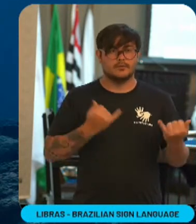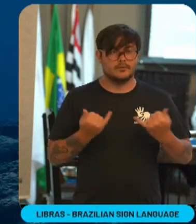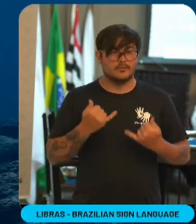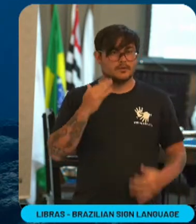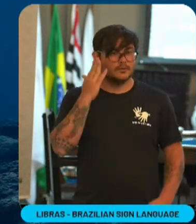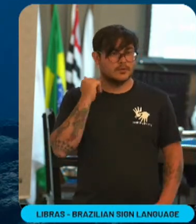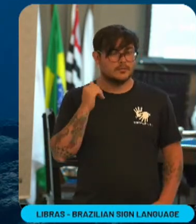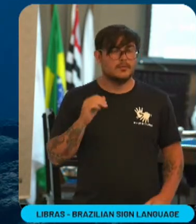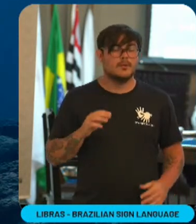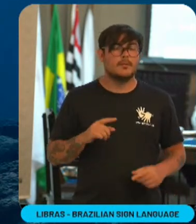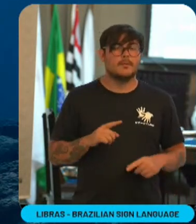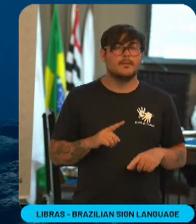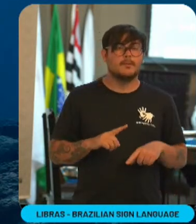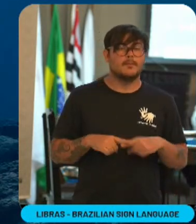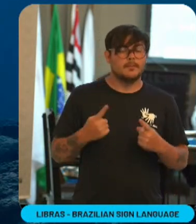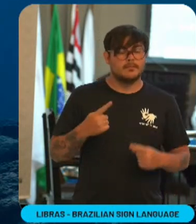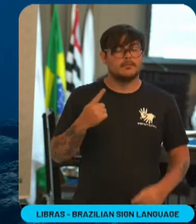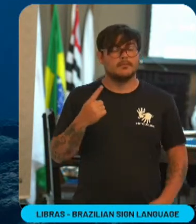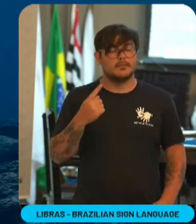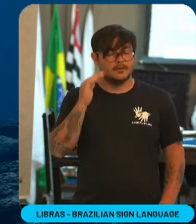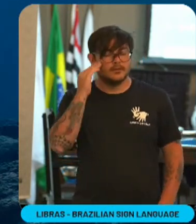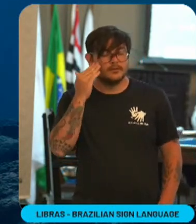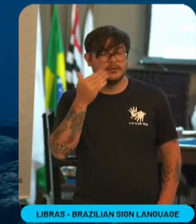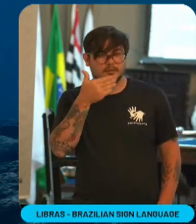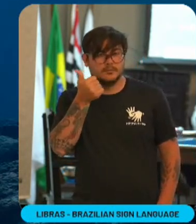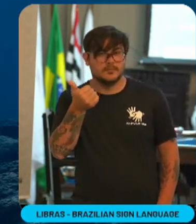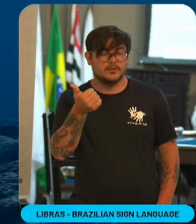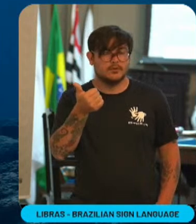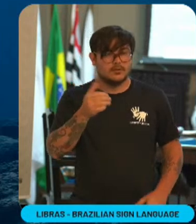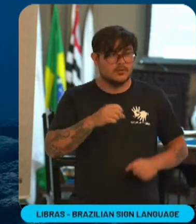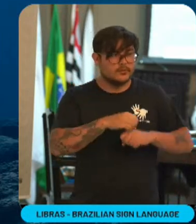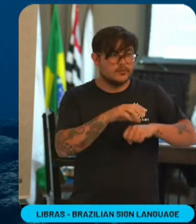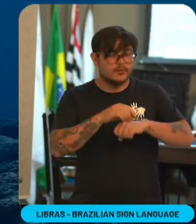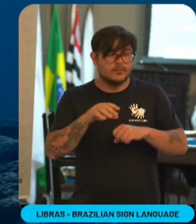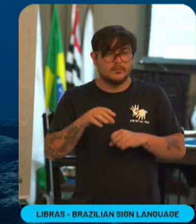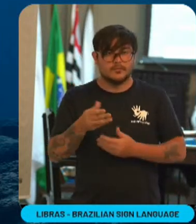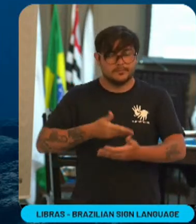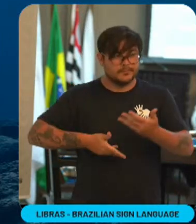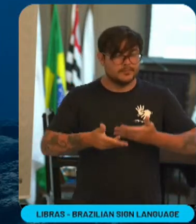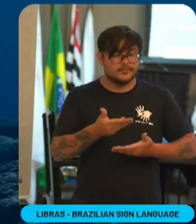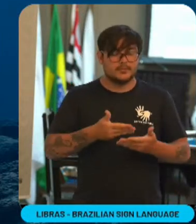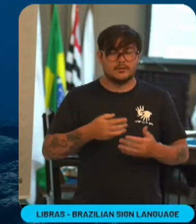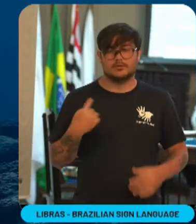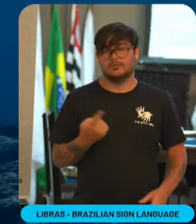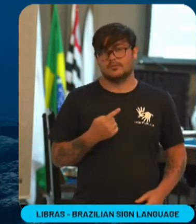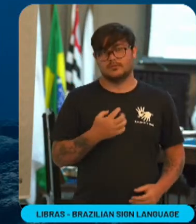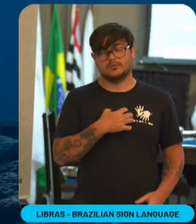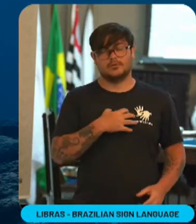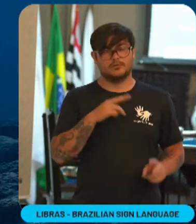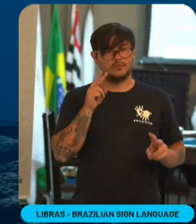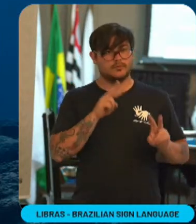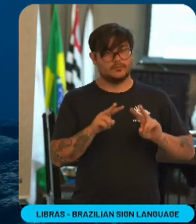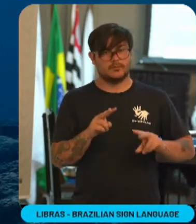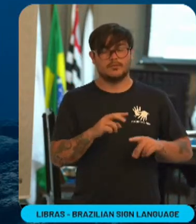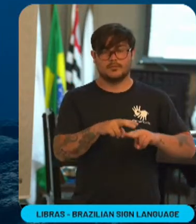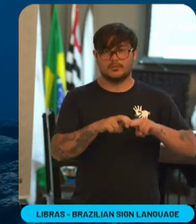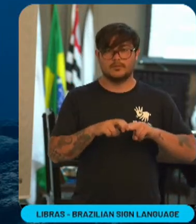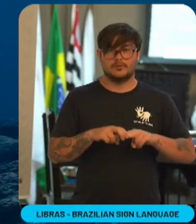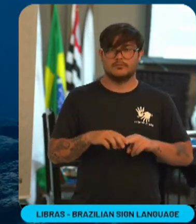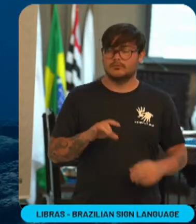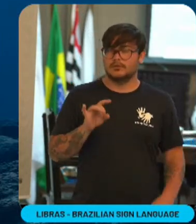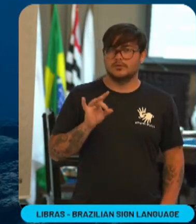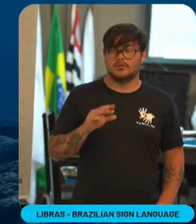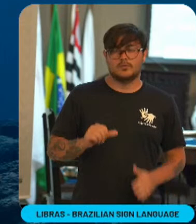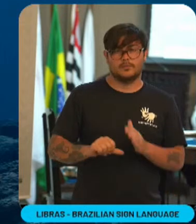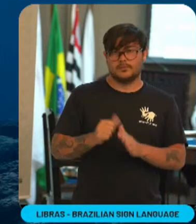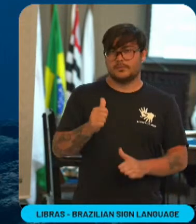more information we have, the more precise the information, the more we share it, the